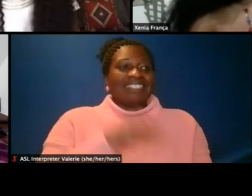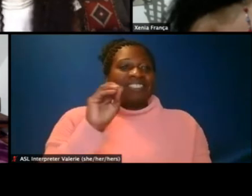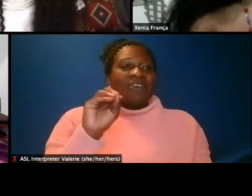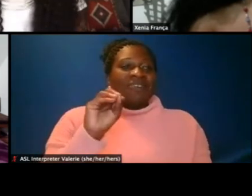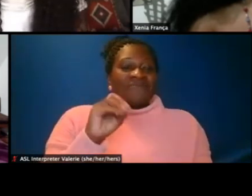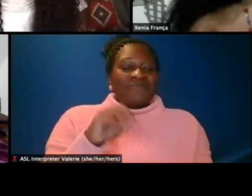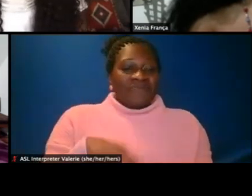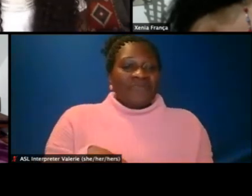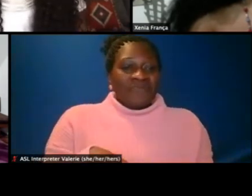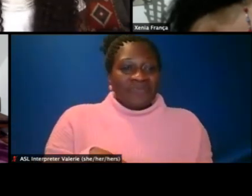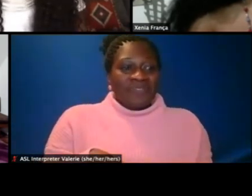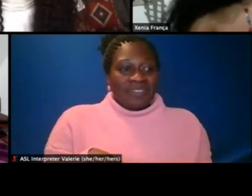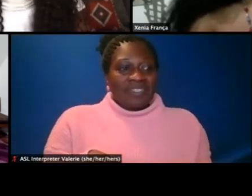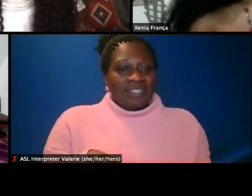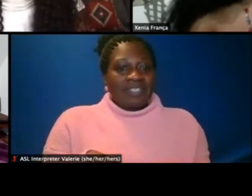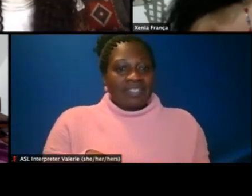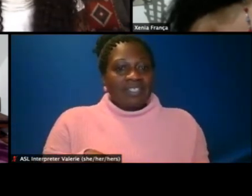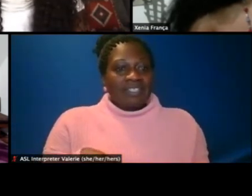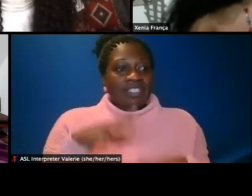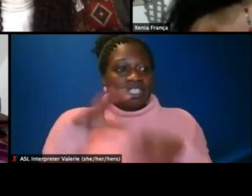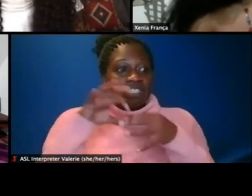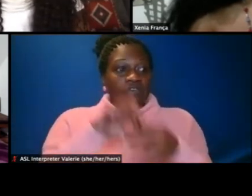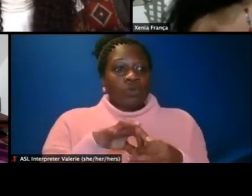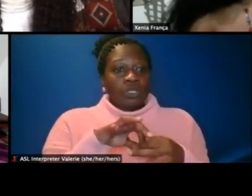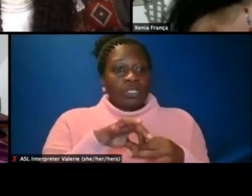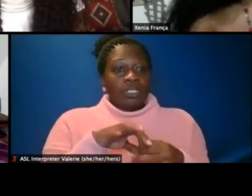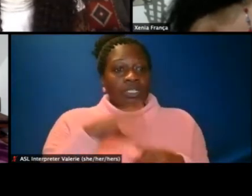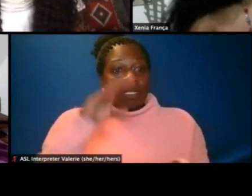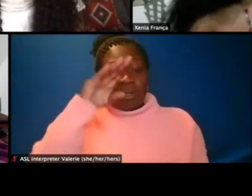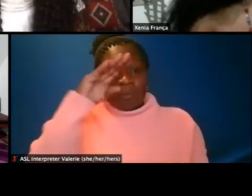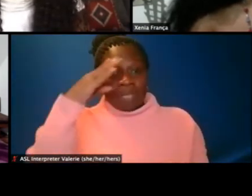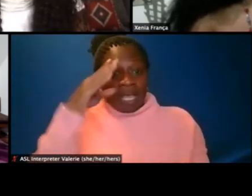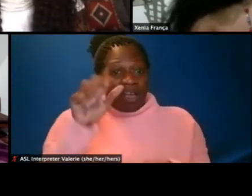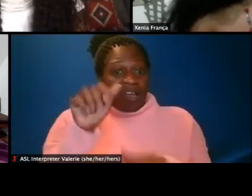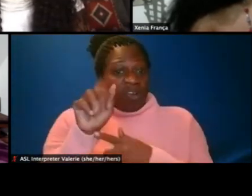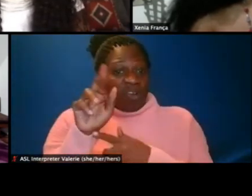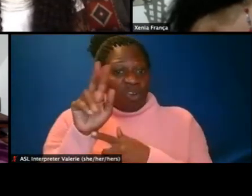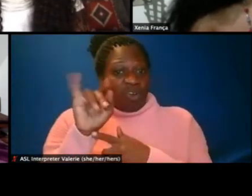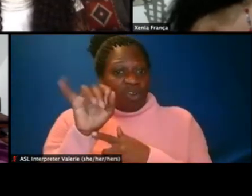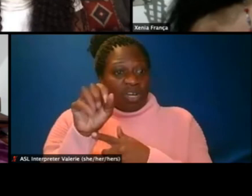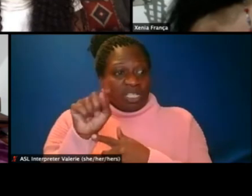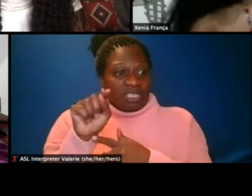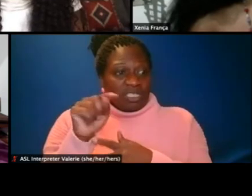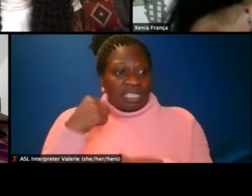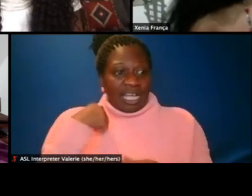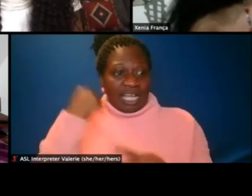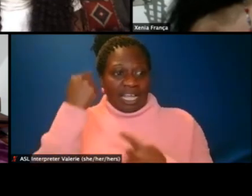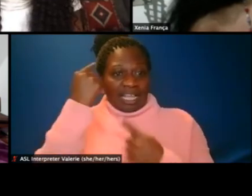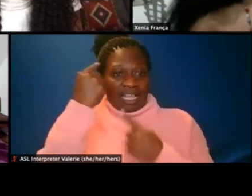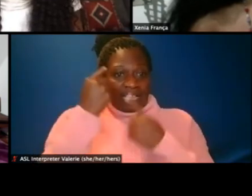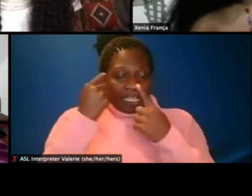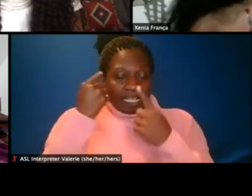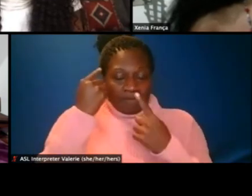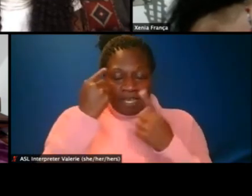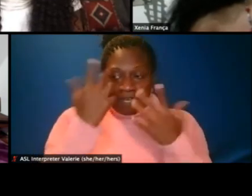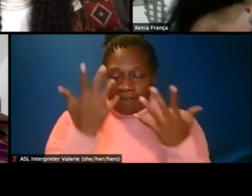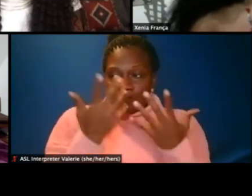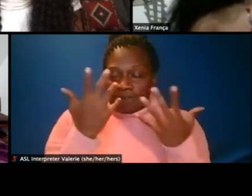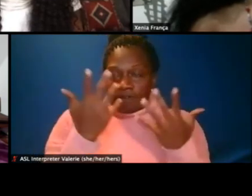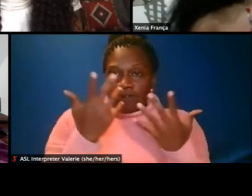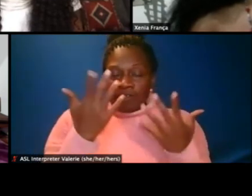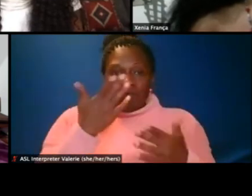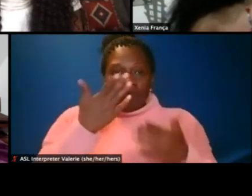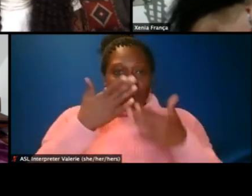know, as far as Black artists, I mean, I think about the